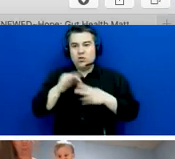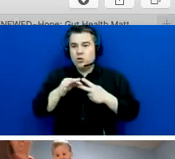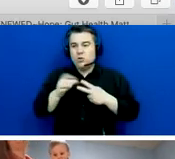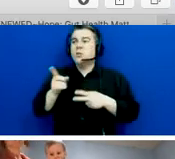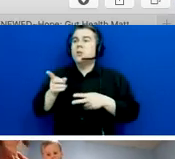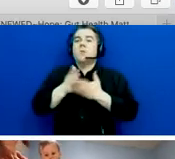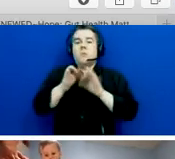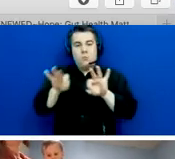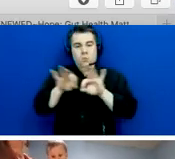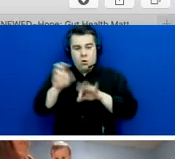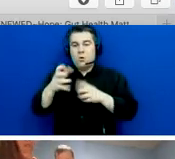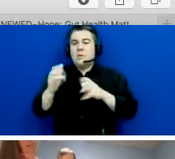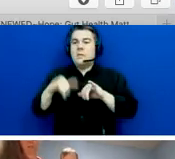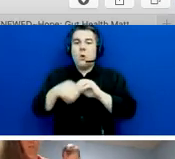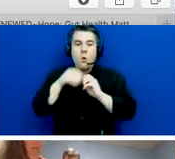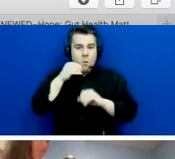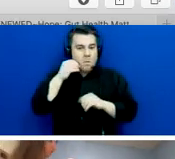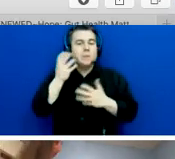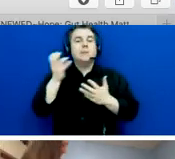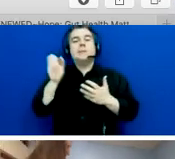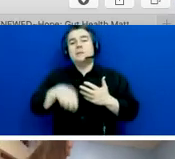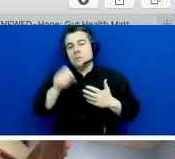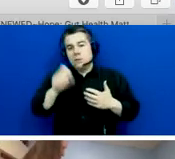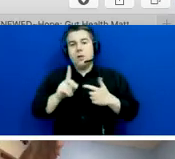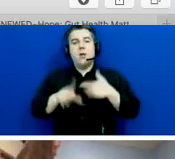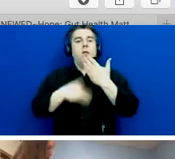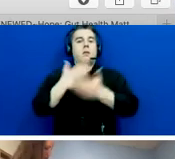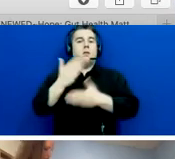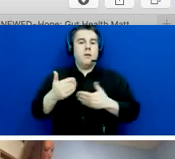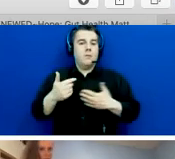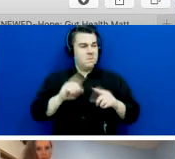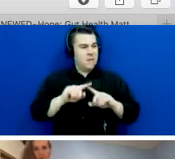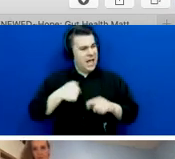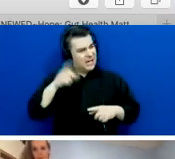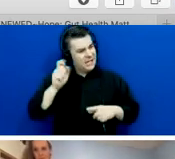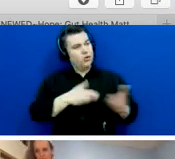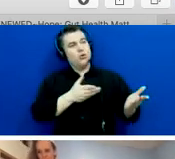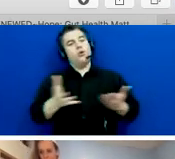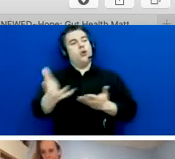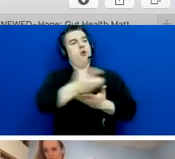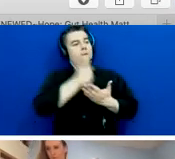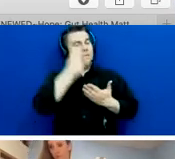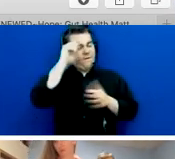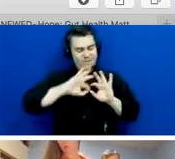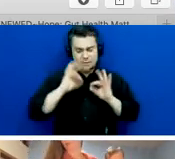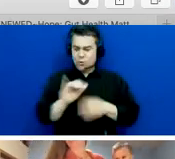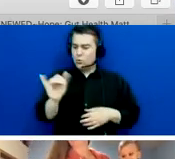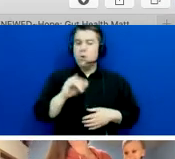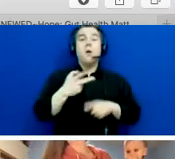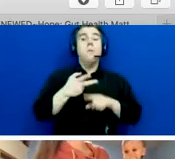This is, and then I was like, but I need to bring something to my family. And